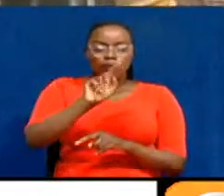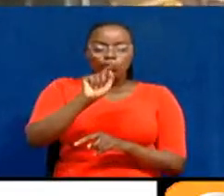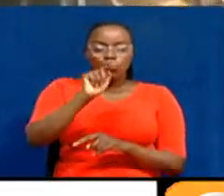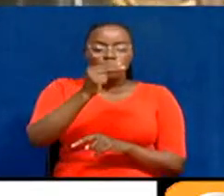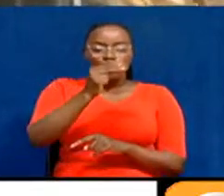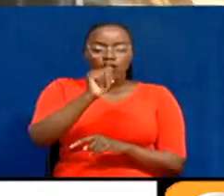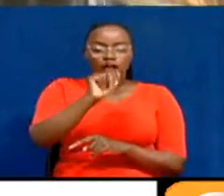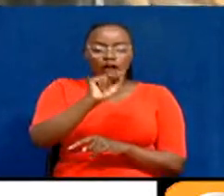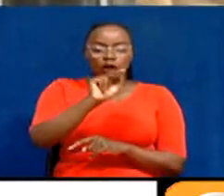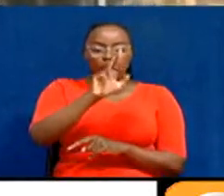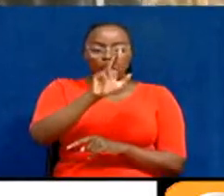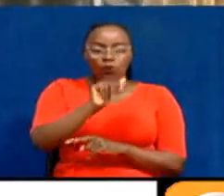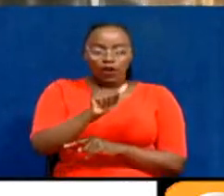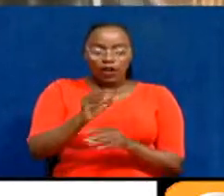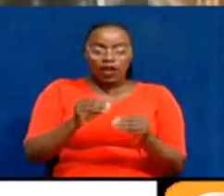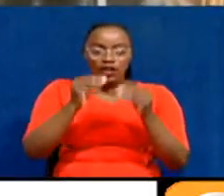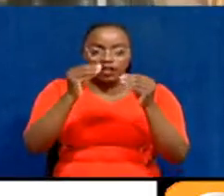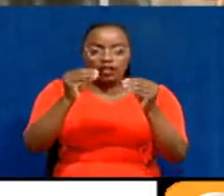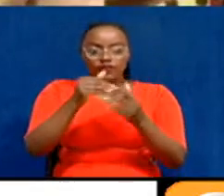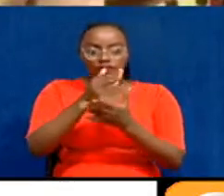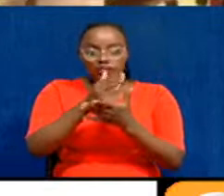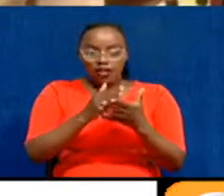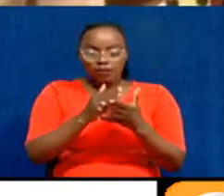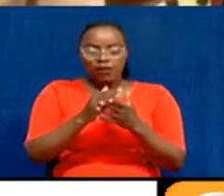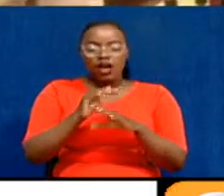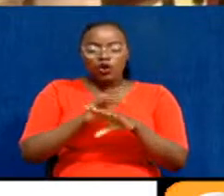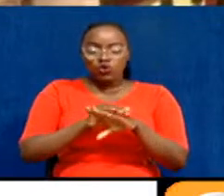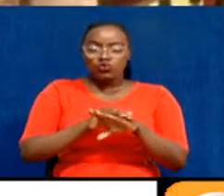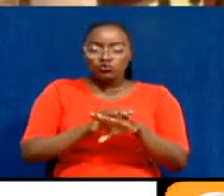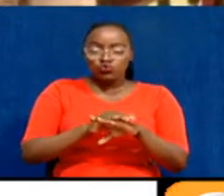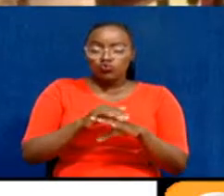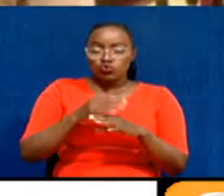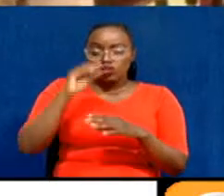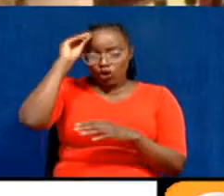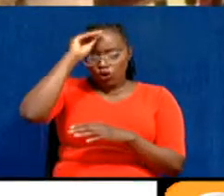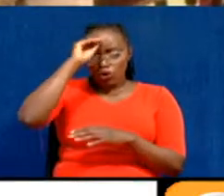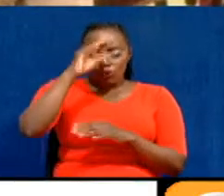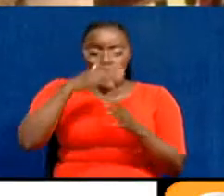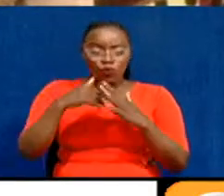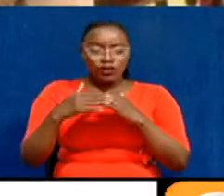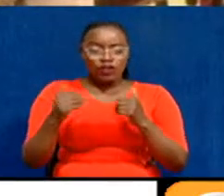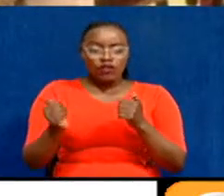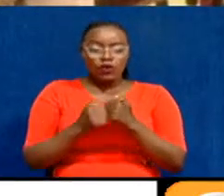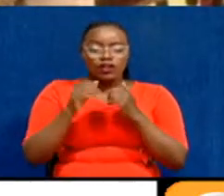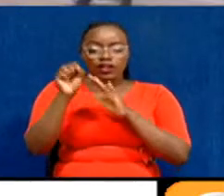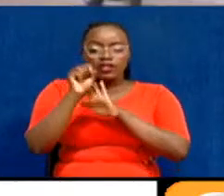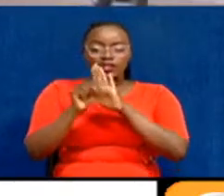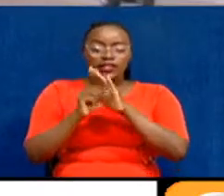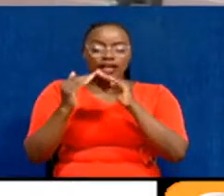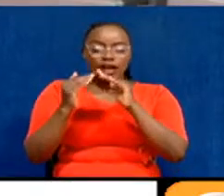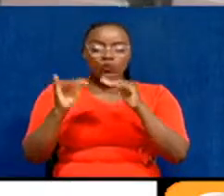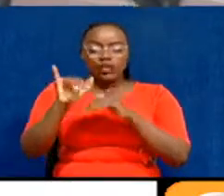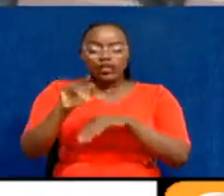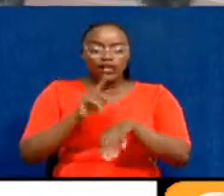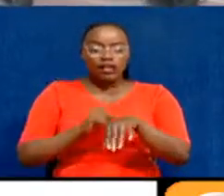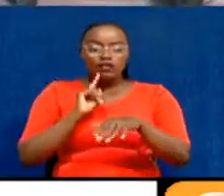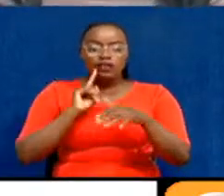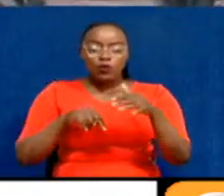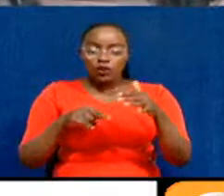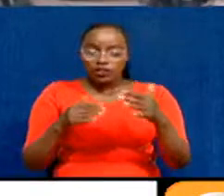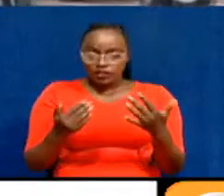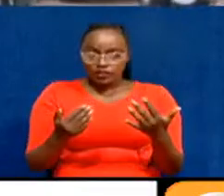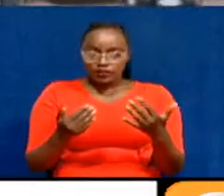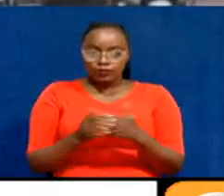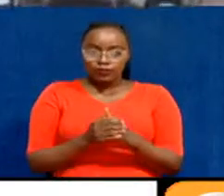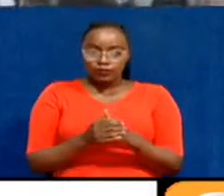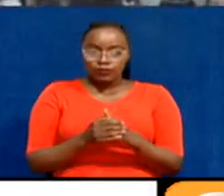service, also offers some very great insights into what was going on in the State House at the time. He said he was with